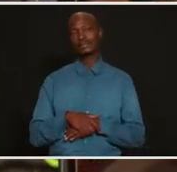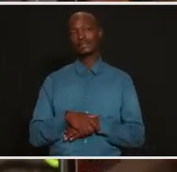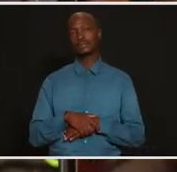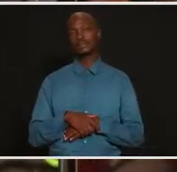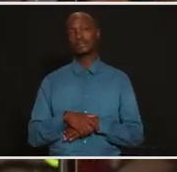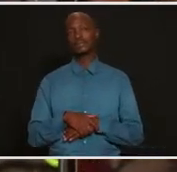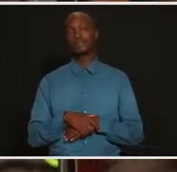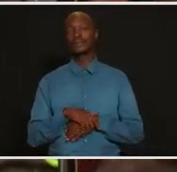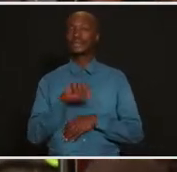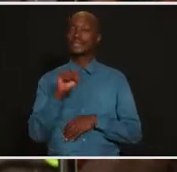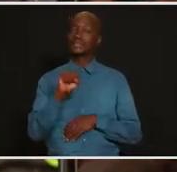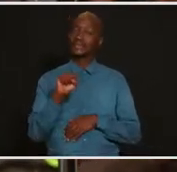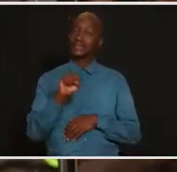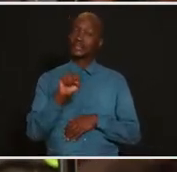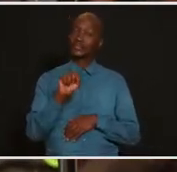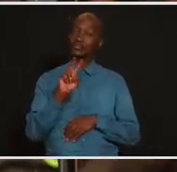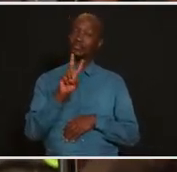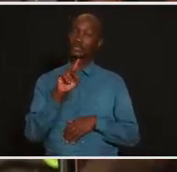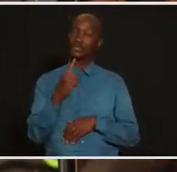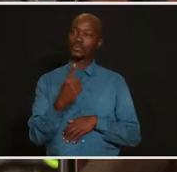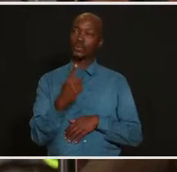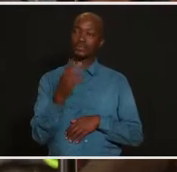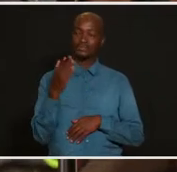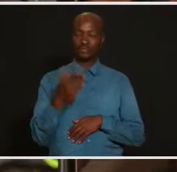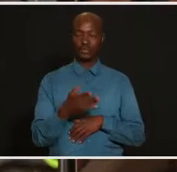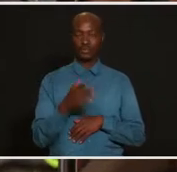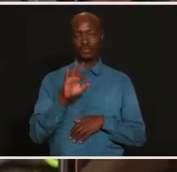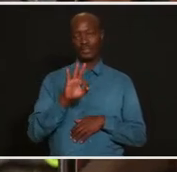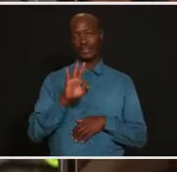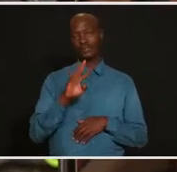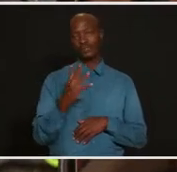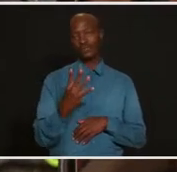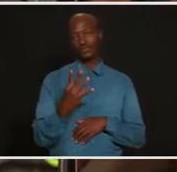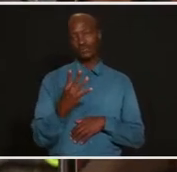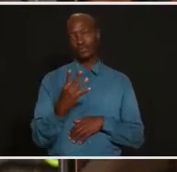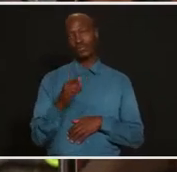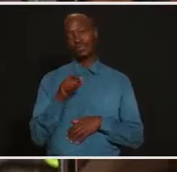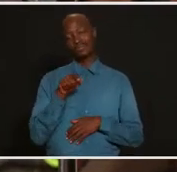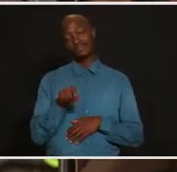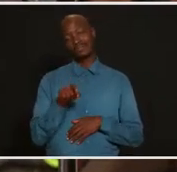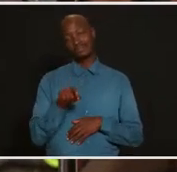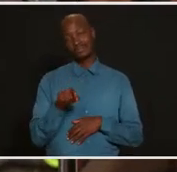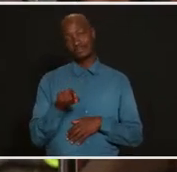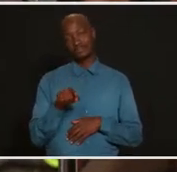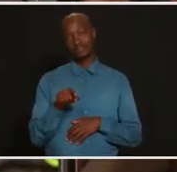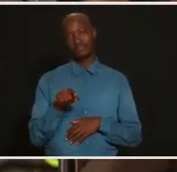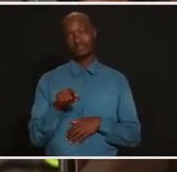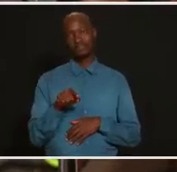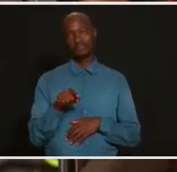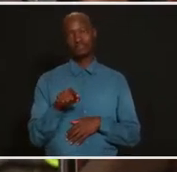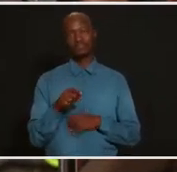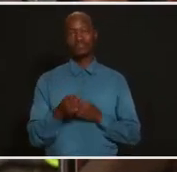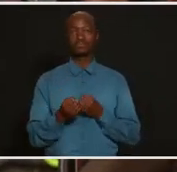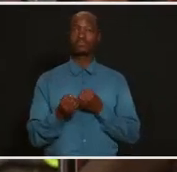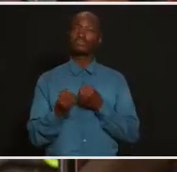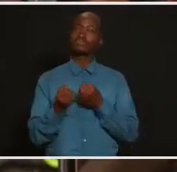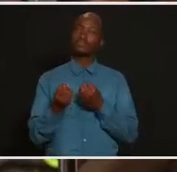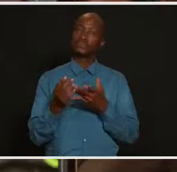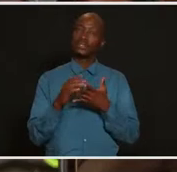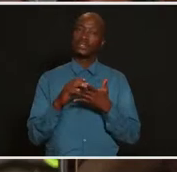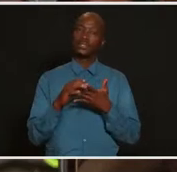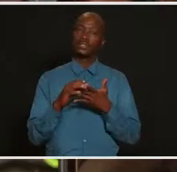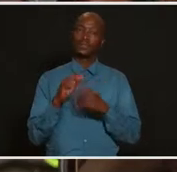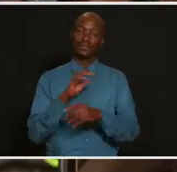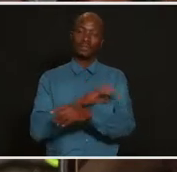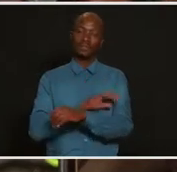section 21 of 84. the one that talks of giving powers to the